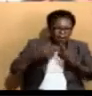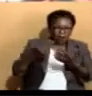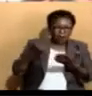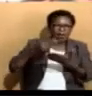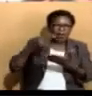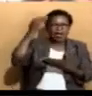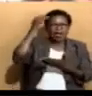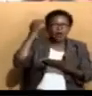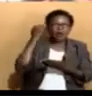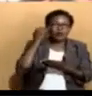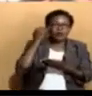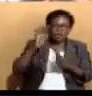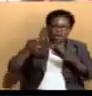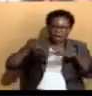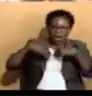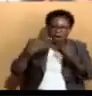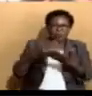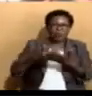Court